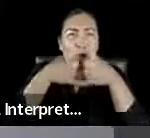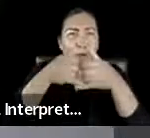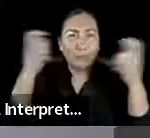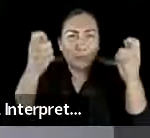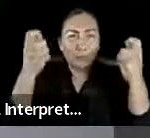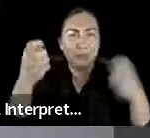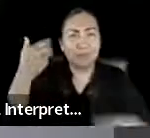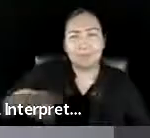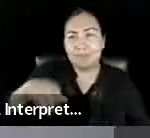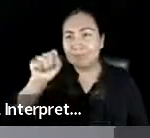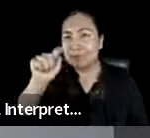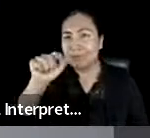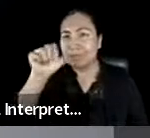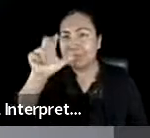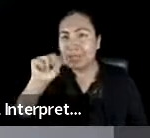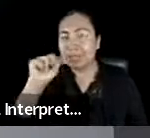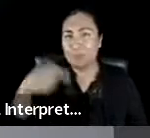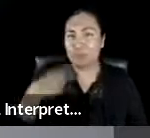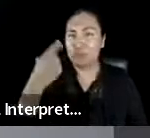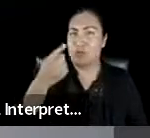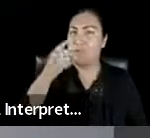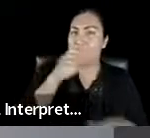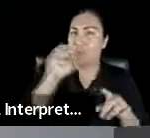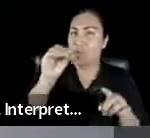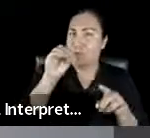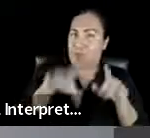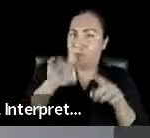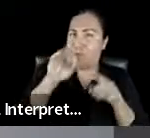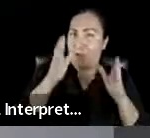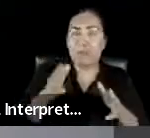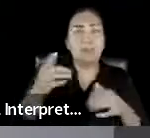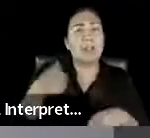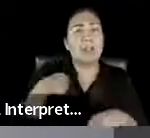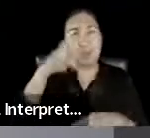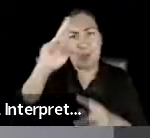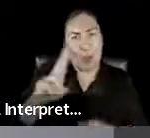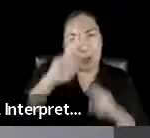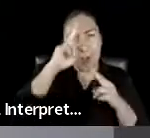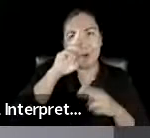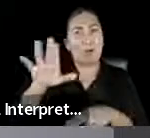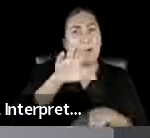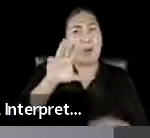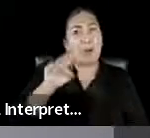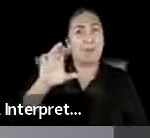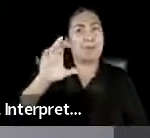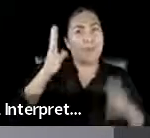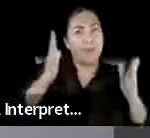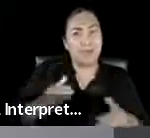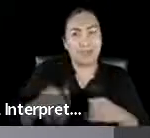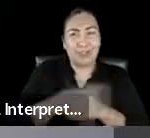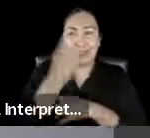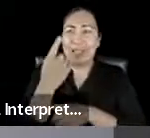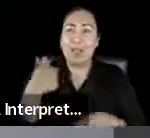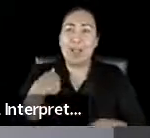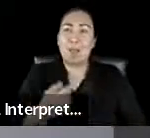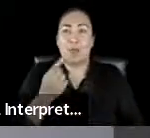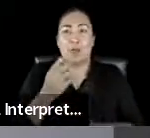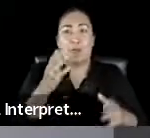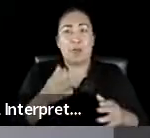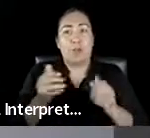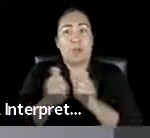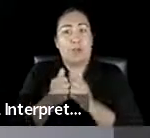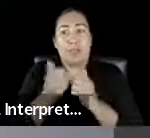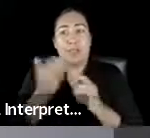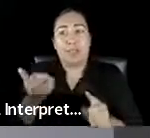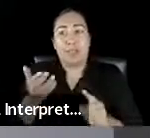co-founders of the program, and I'm honored to serve as your MC this evening. I'm joined by co-founder and executive director of the program, Yana